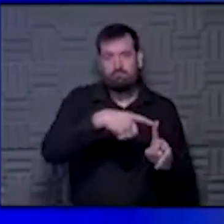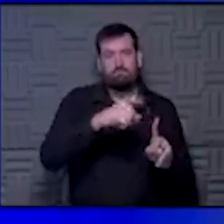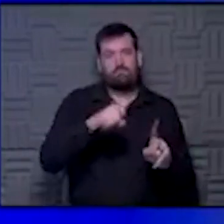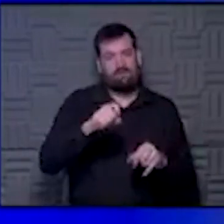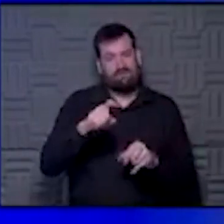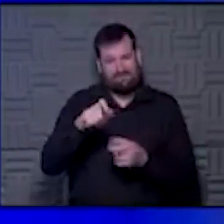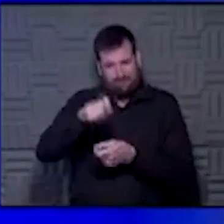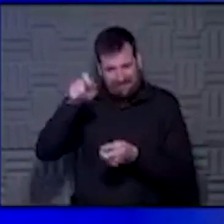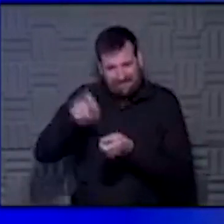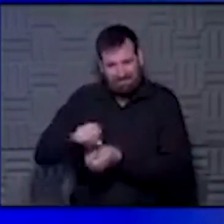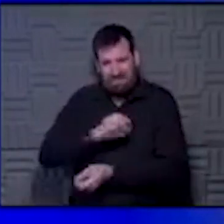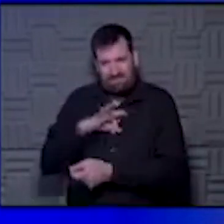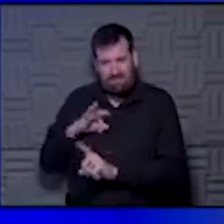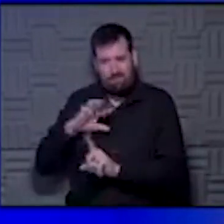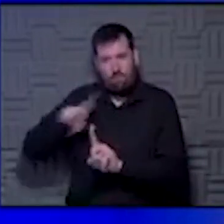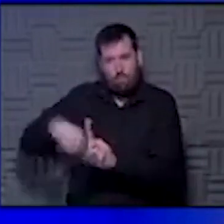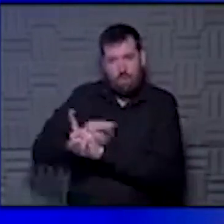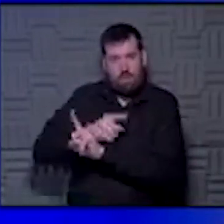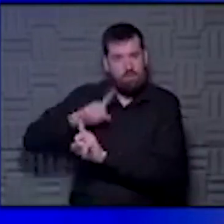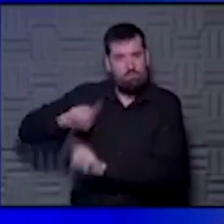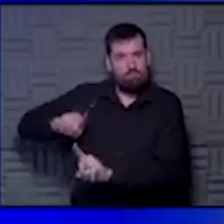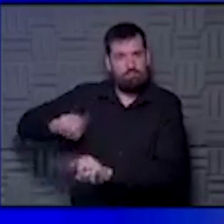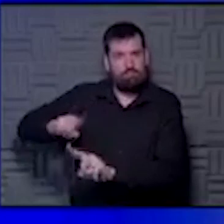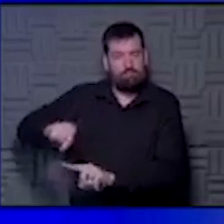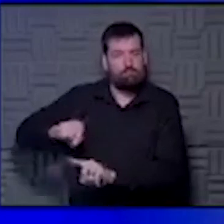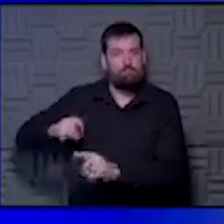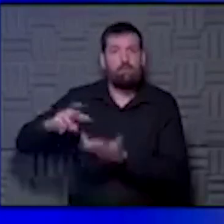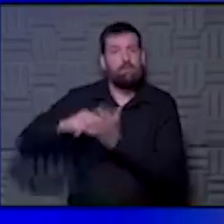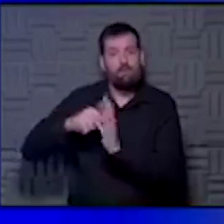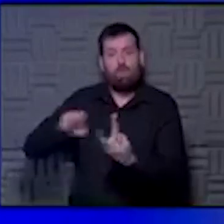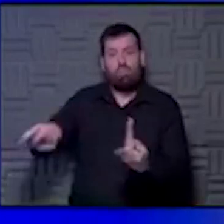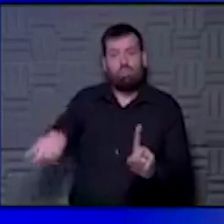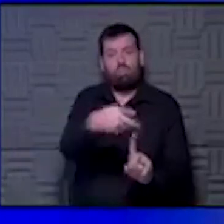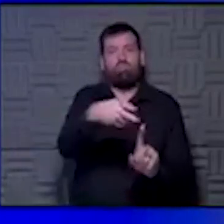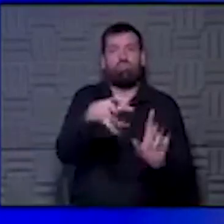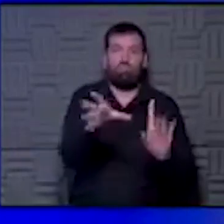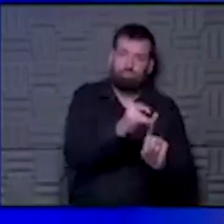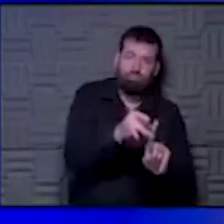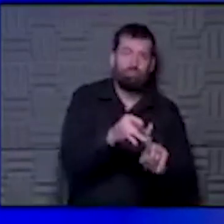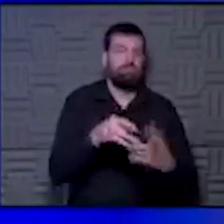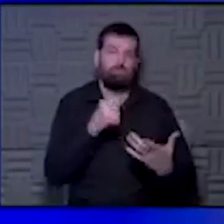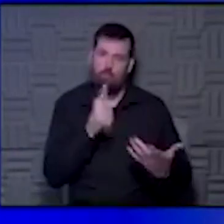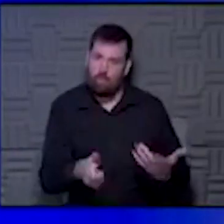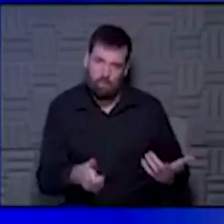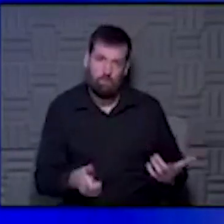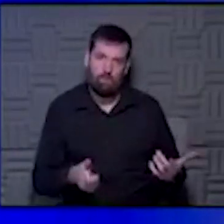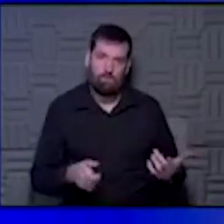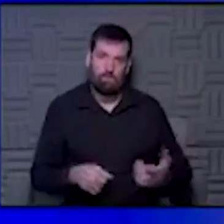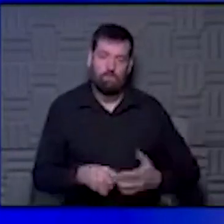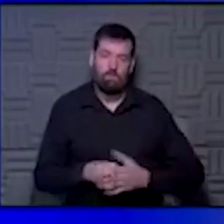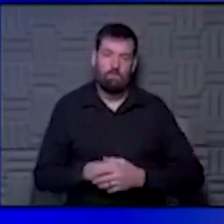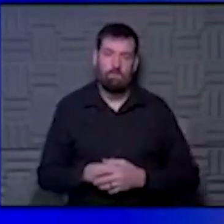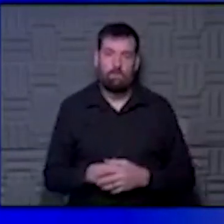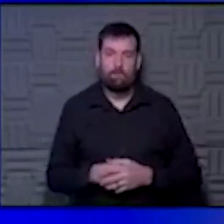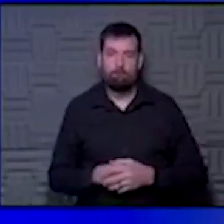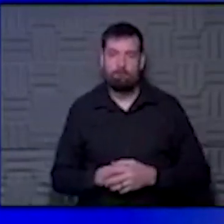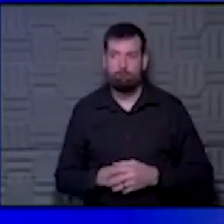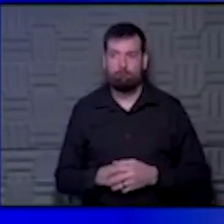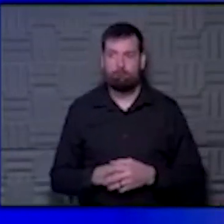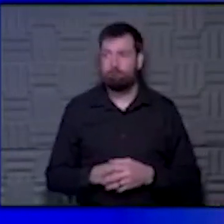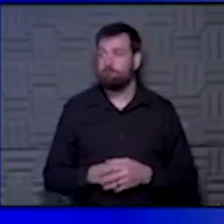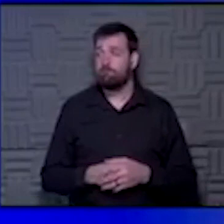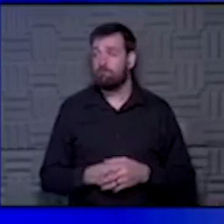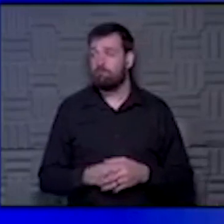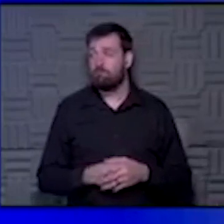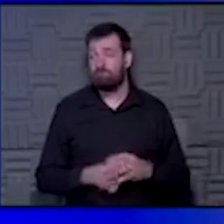dedicated staff that will prevent transmission in the healthcare in this long-term nursing facilities.